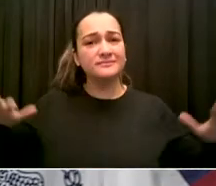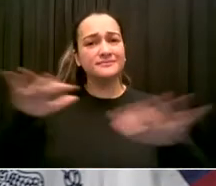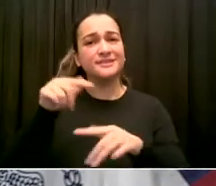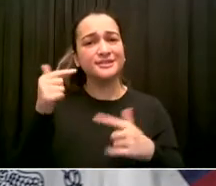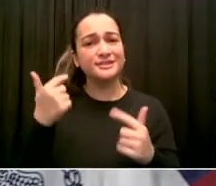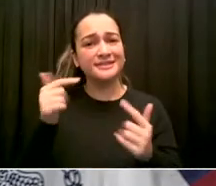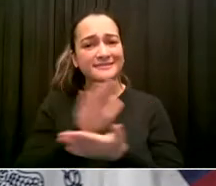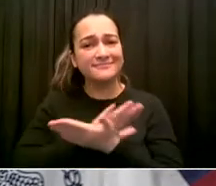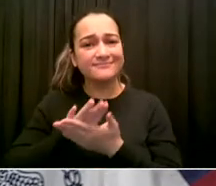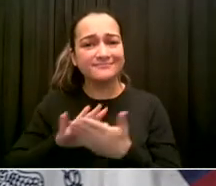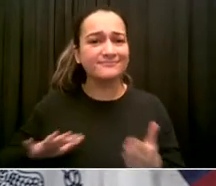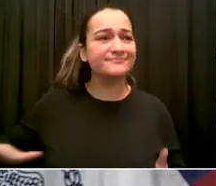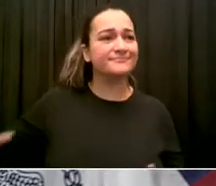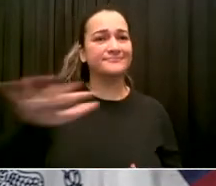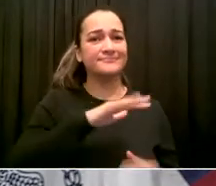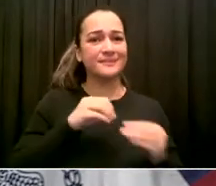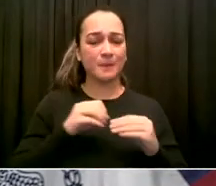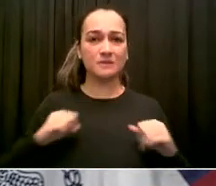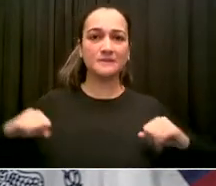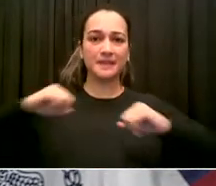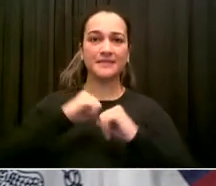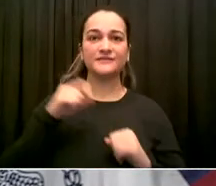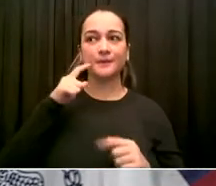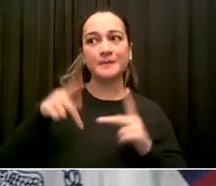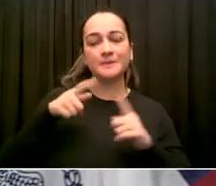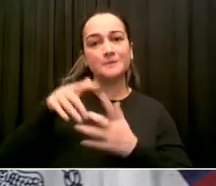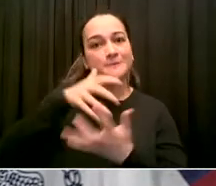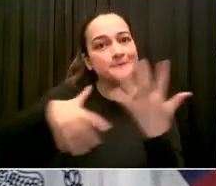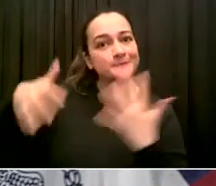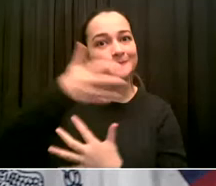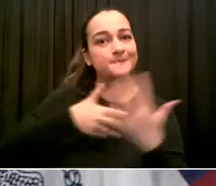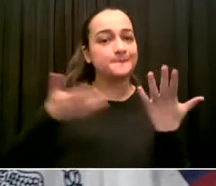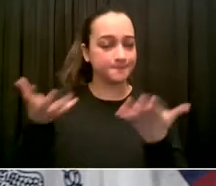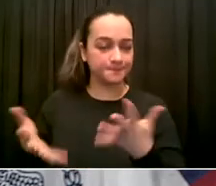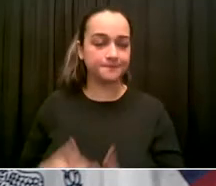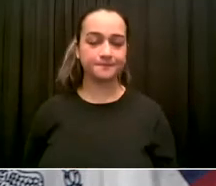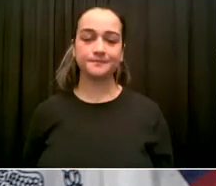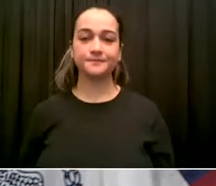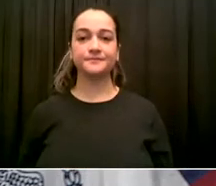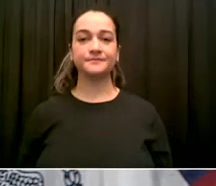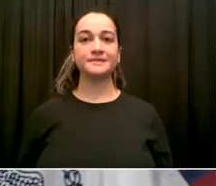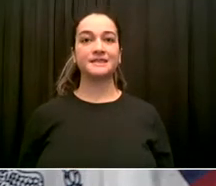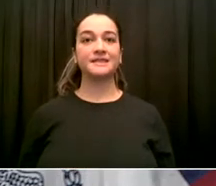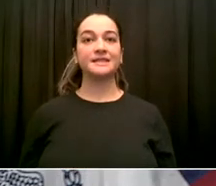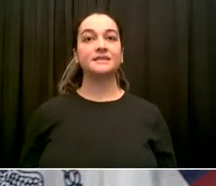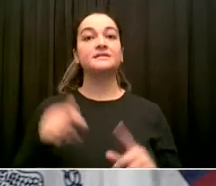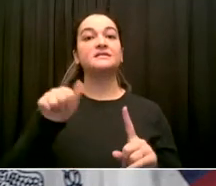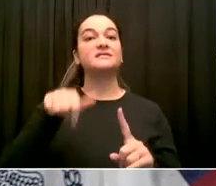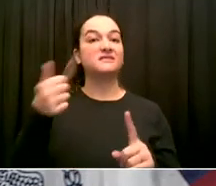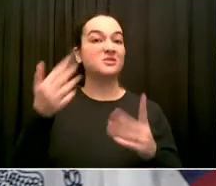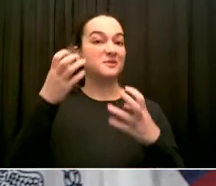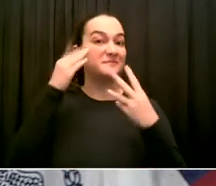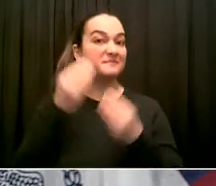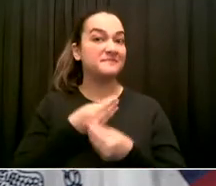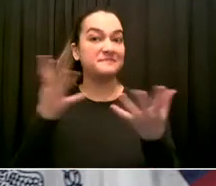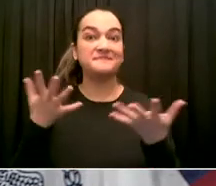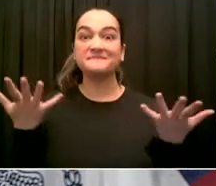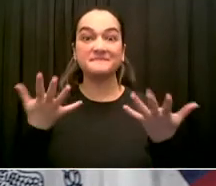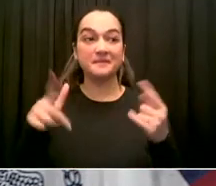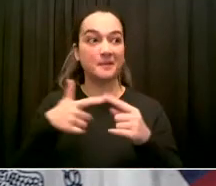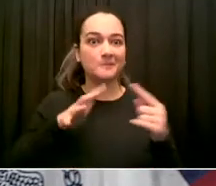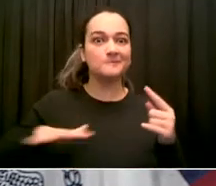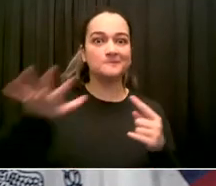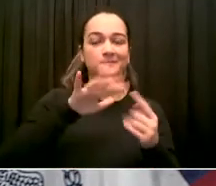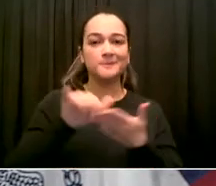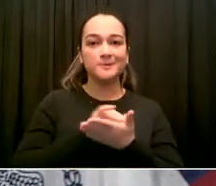that's going to be great for New Yorkers all over the five boroughs, especially for Brooklynites. We have good news